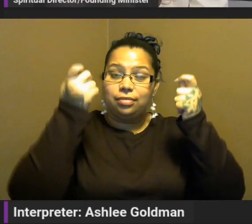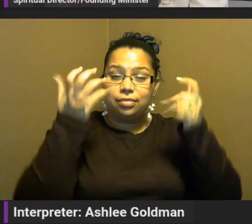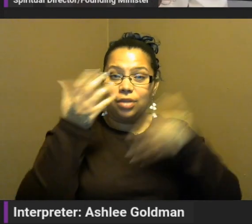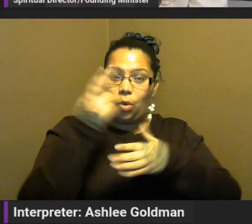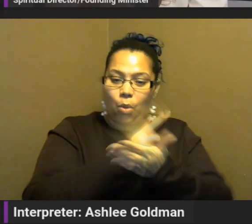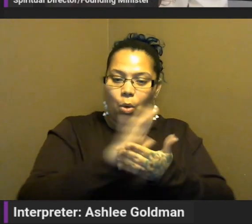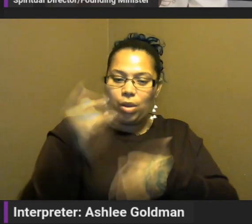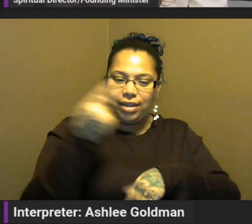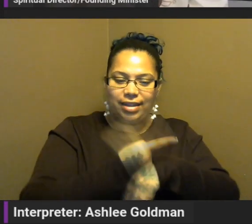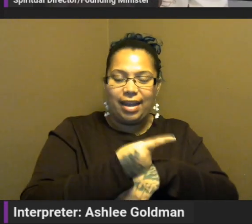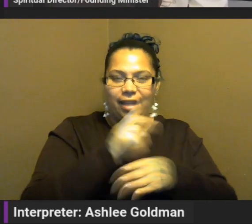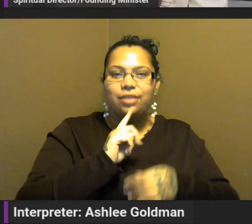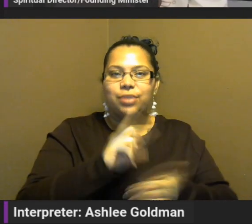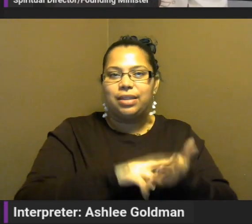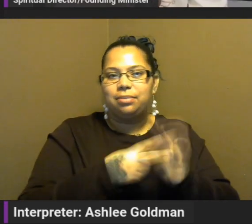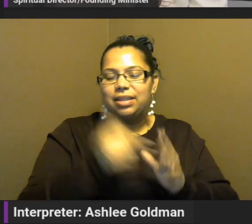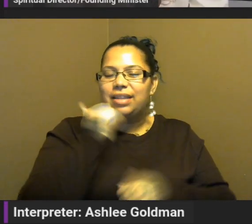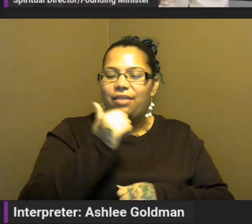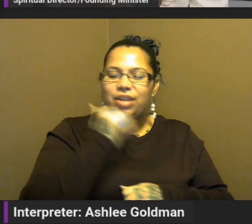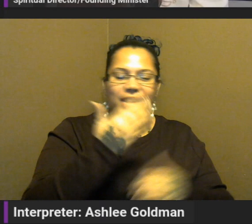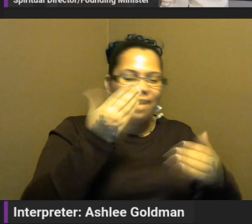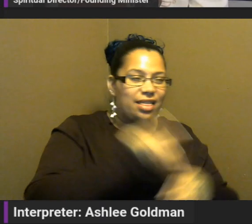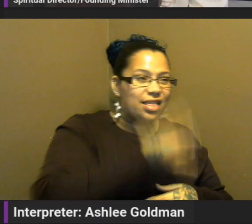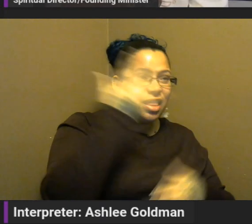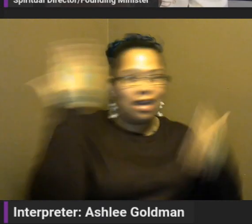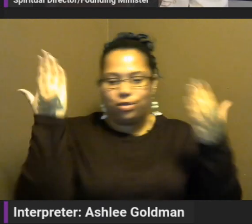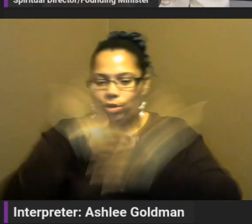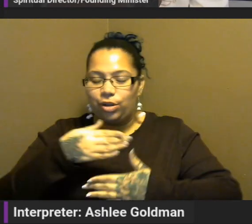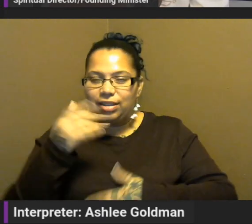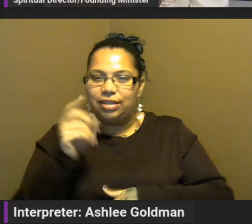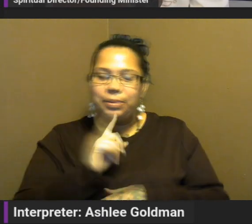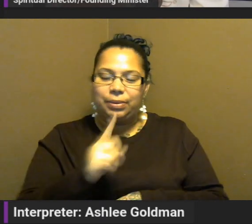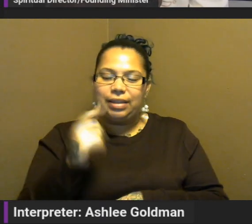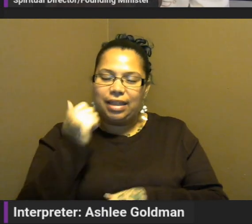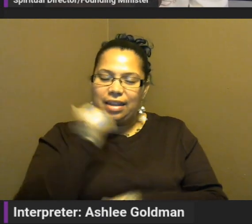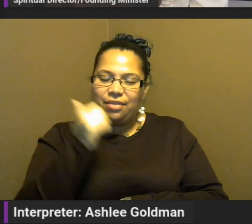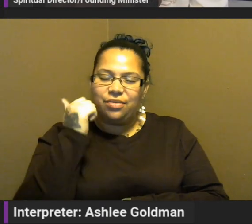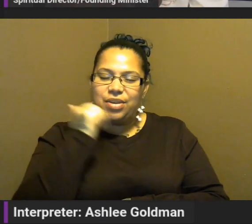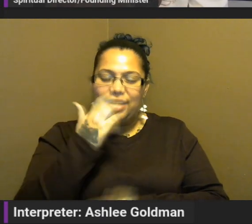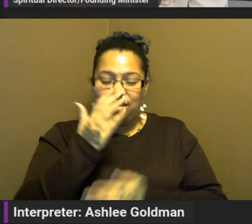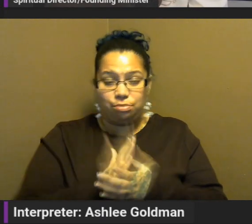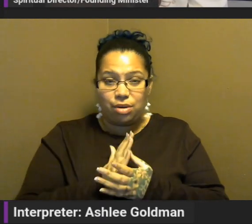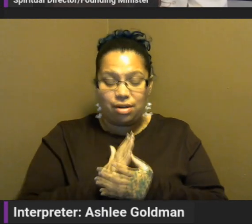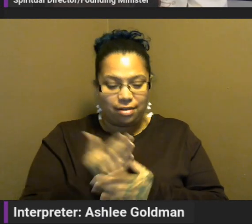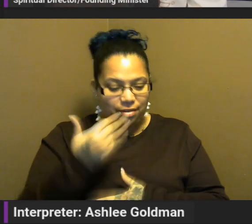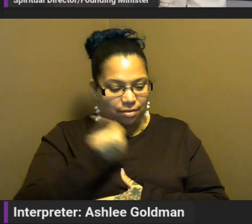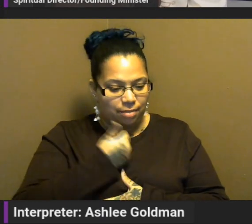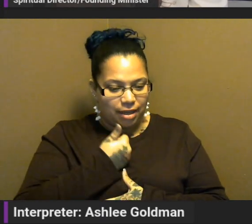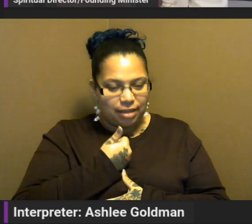day, in the light and the darkness that is every day, that is the part of our being that births new,